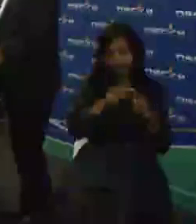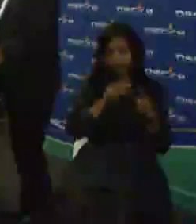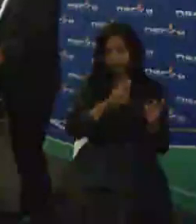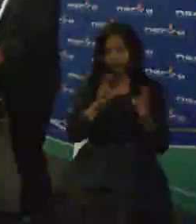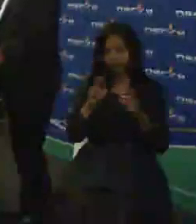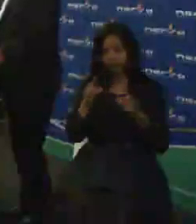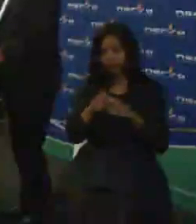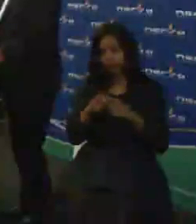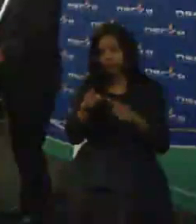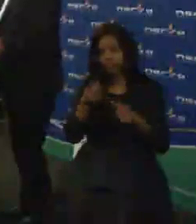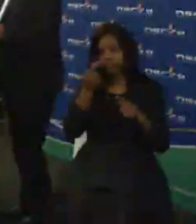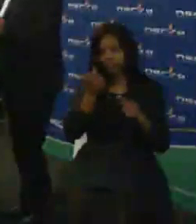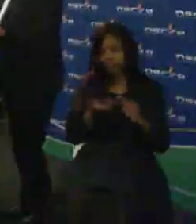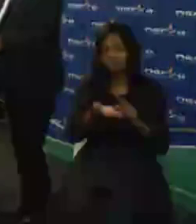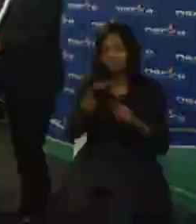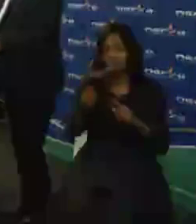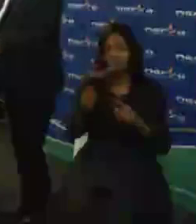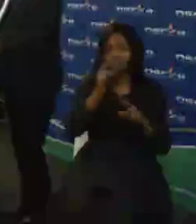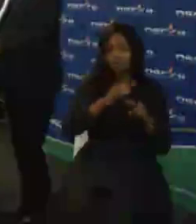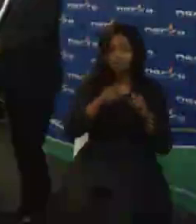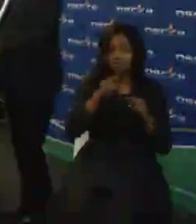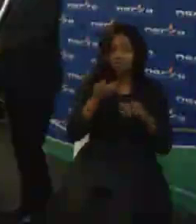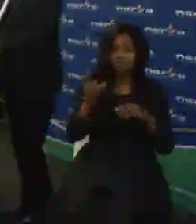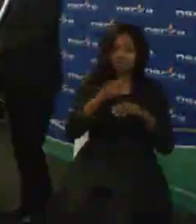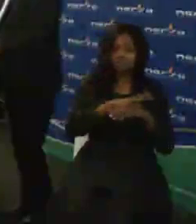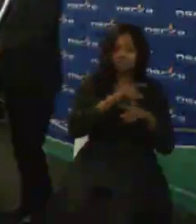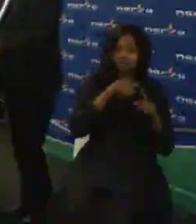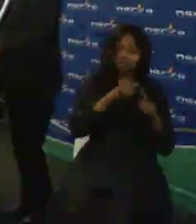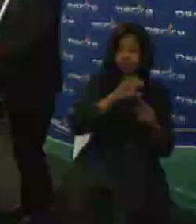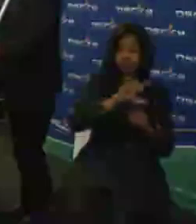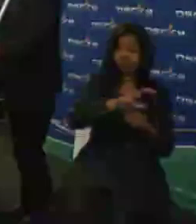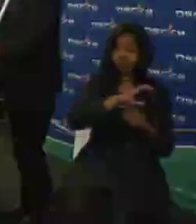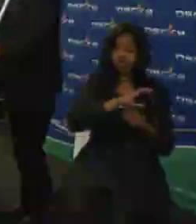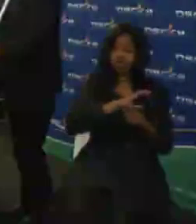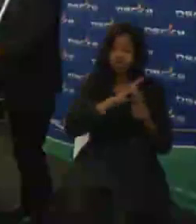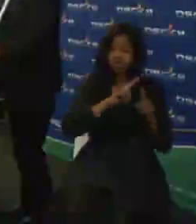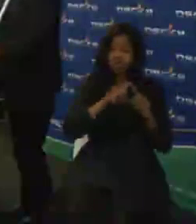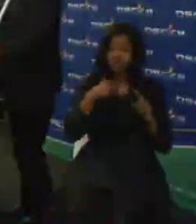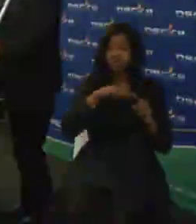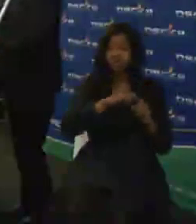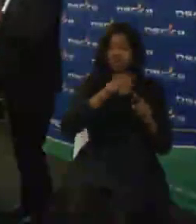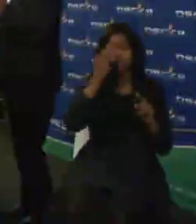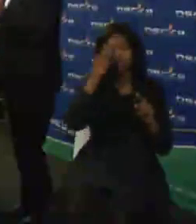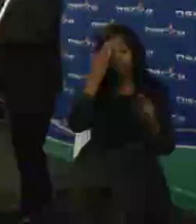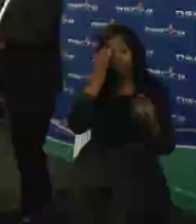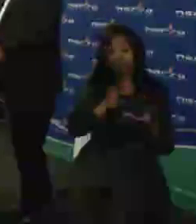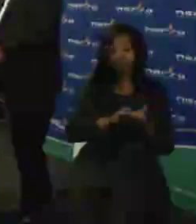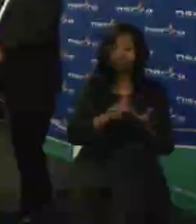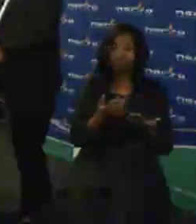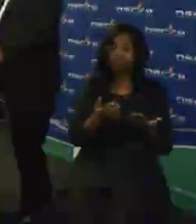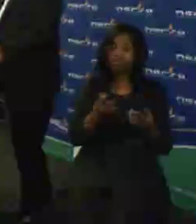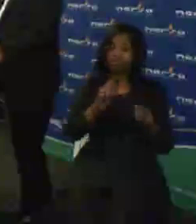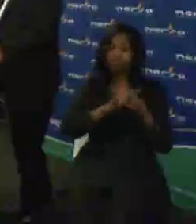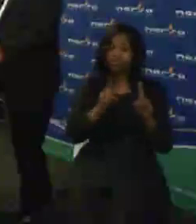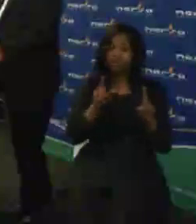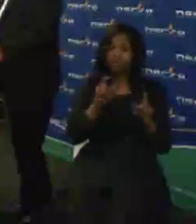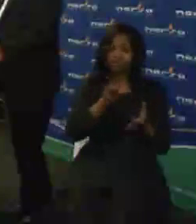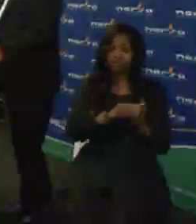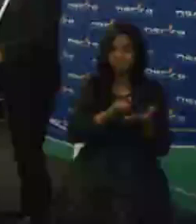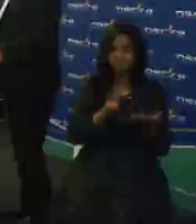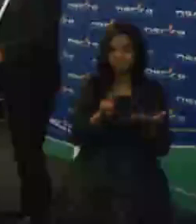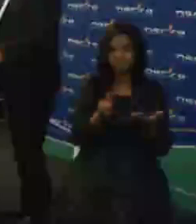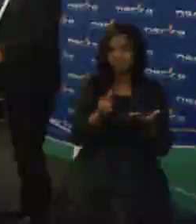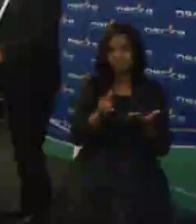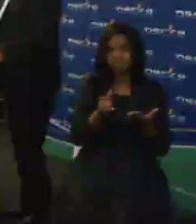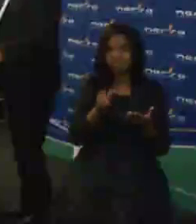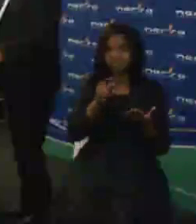to it as a price increase because that's the impact to the consumer. We do acknowledge that. But that was